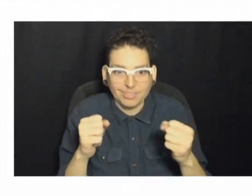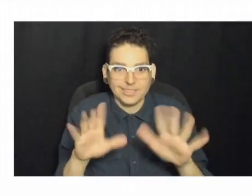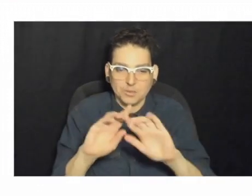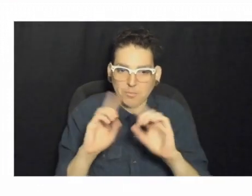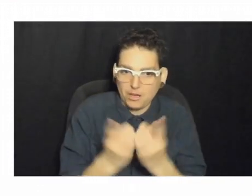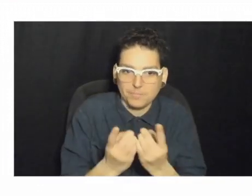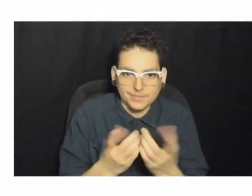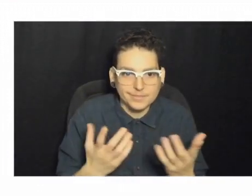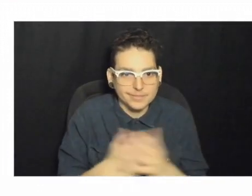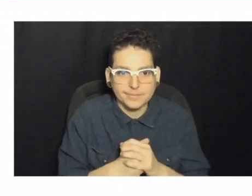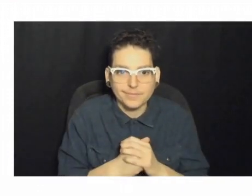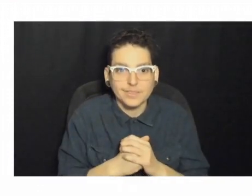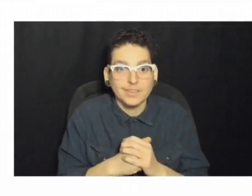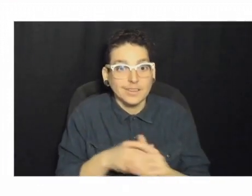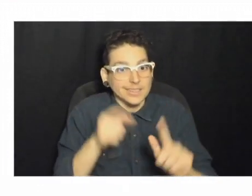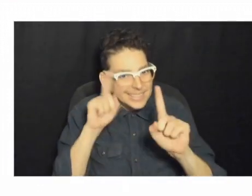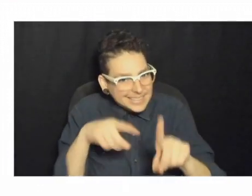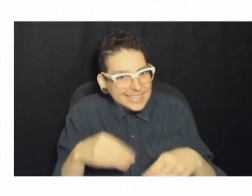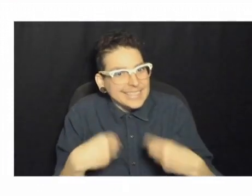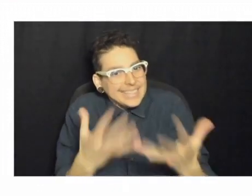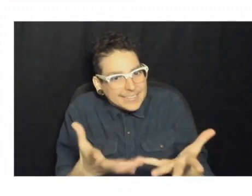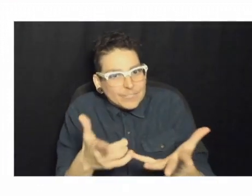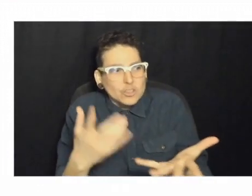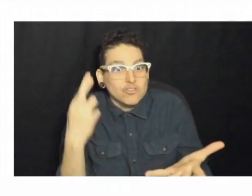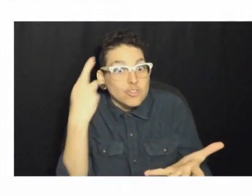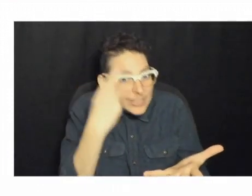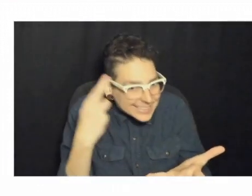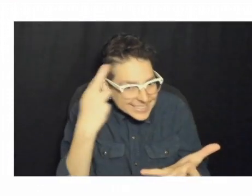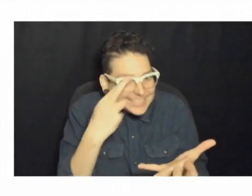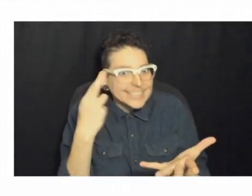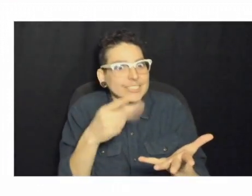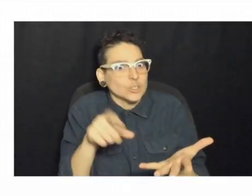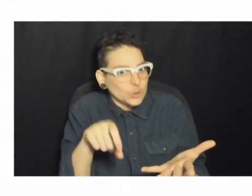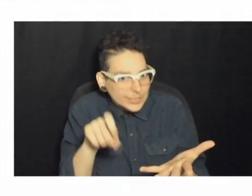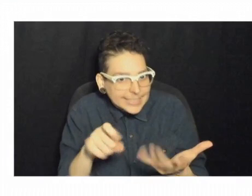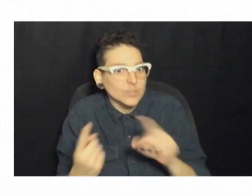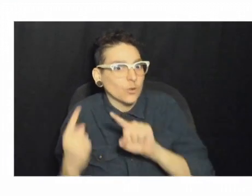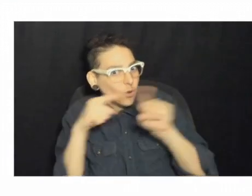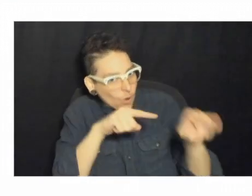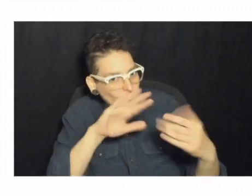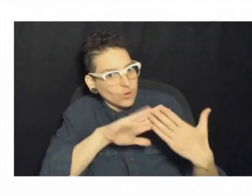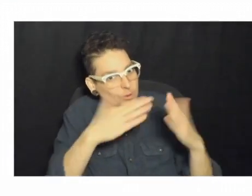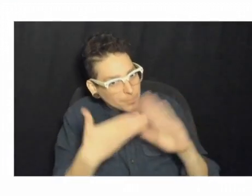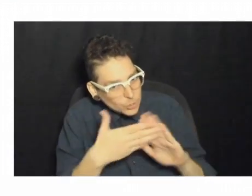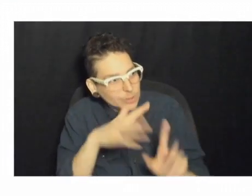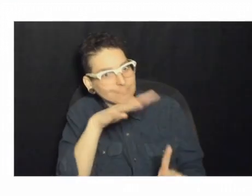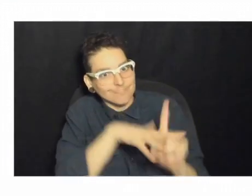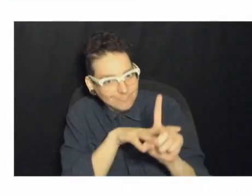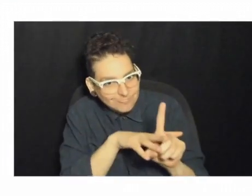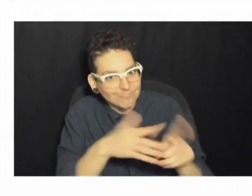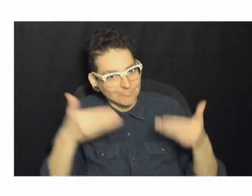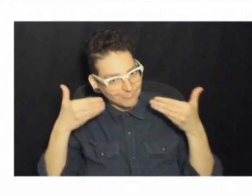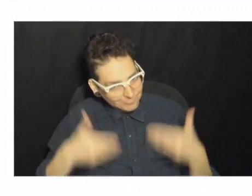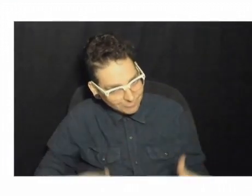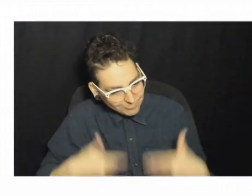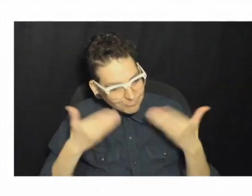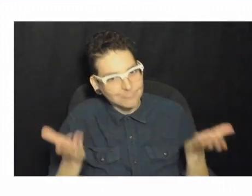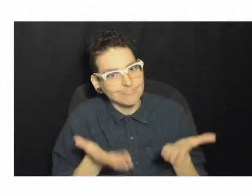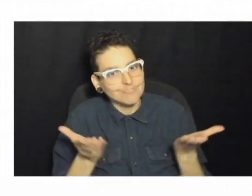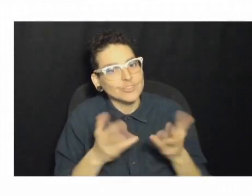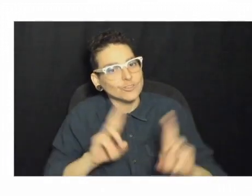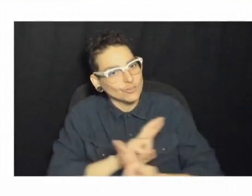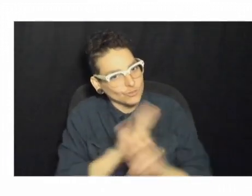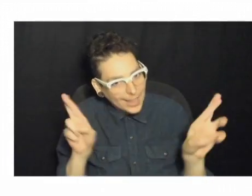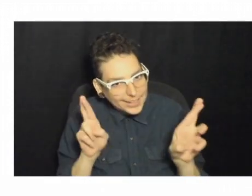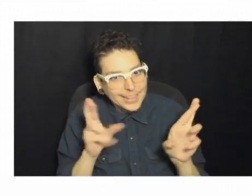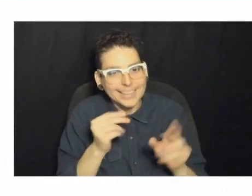and show up and be present. And the key, I think, is to sustain those relationships and to sustain that presence.